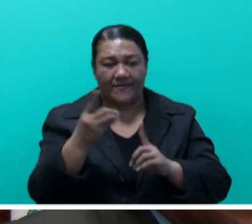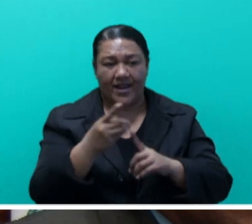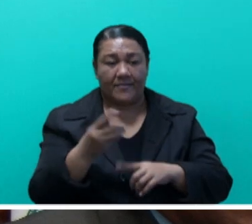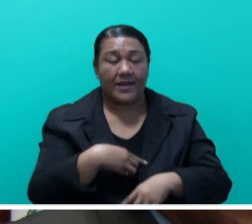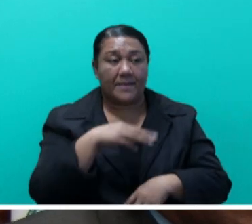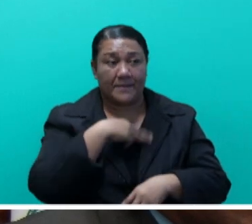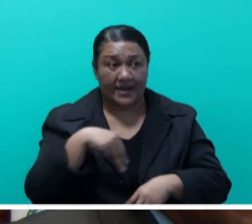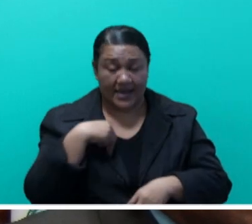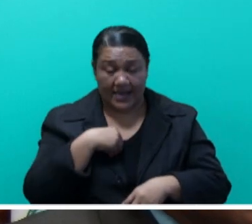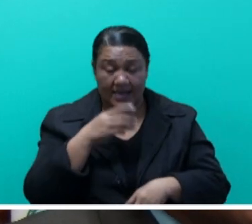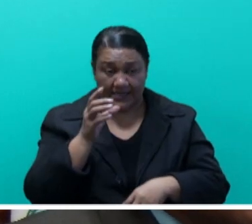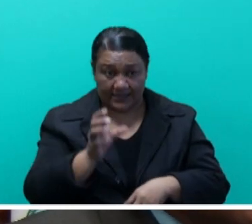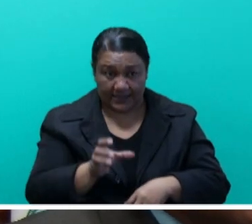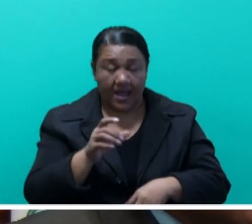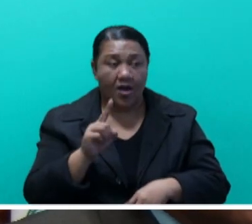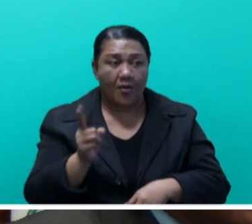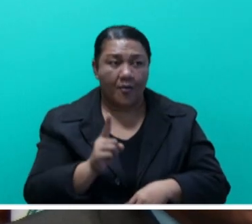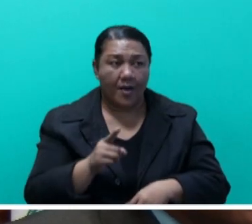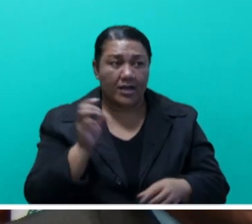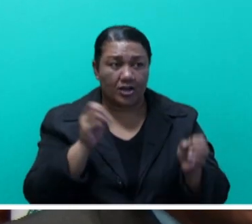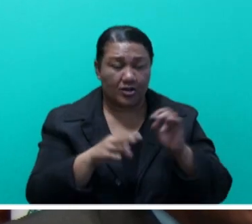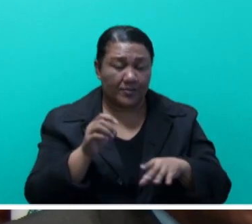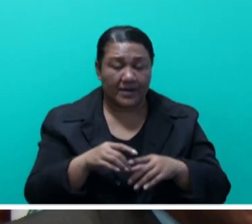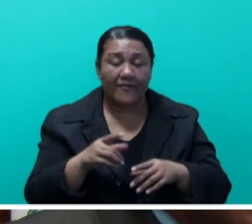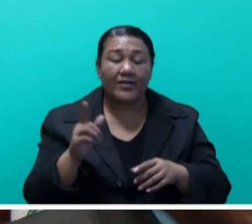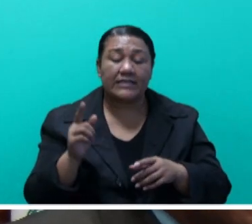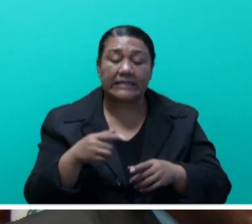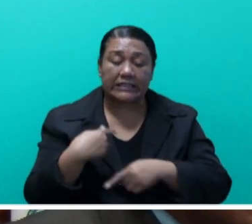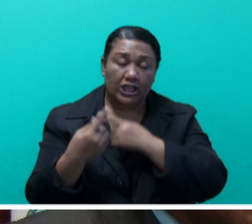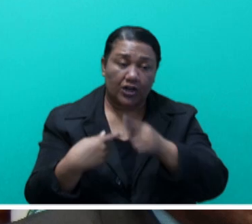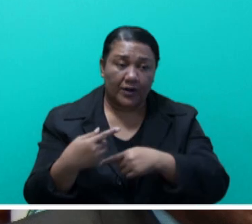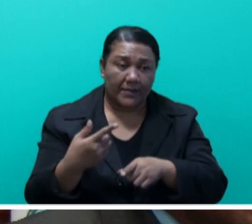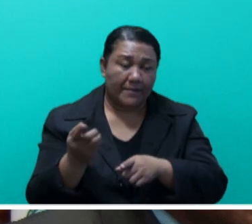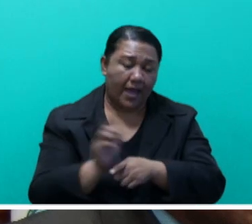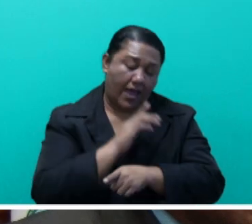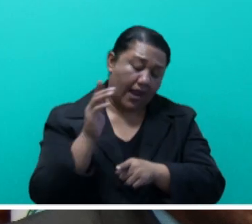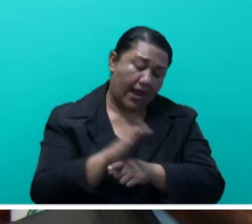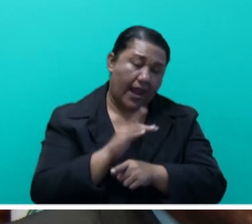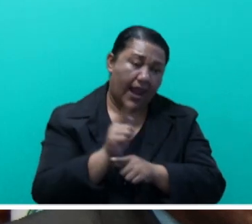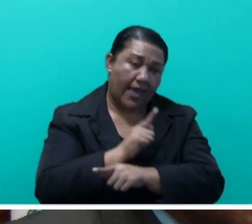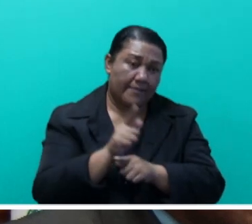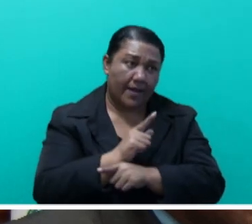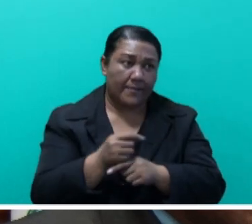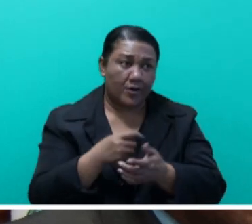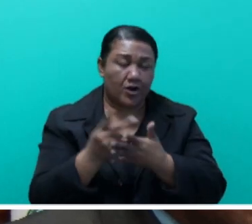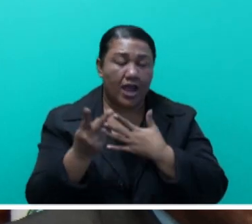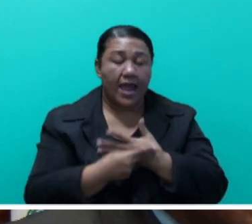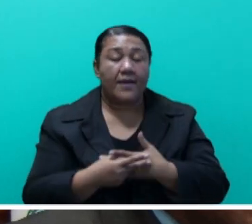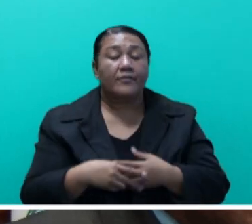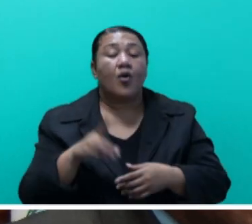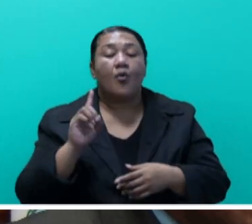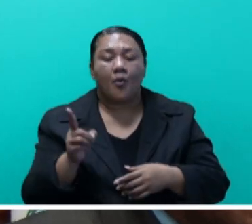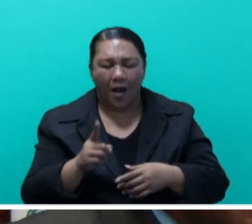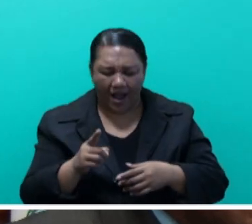economic opportunities and contributions generated by labour programs, there exist significant challenges